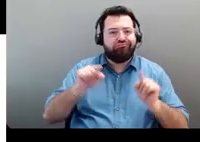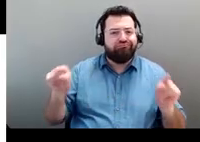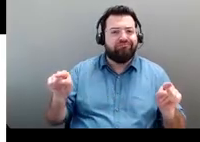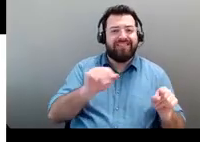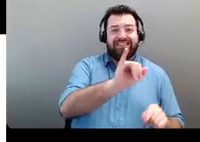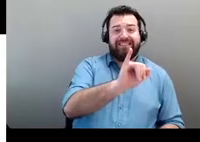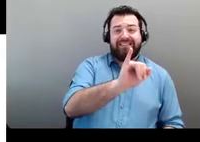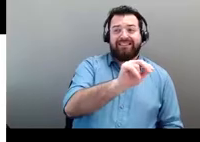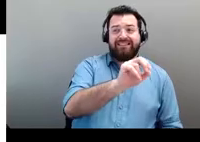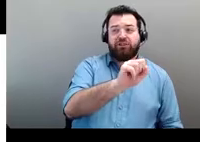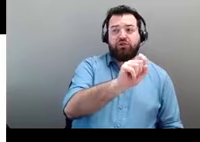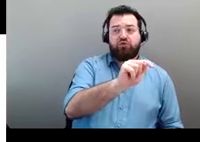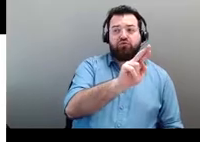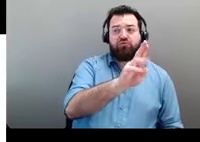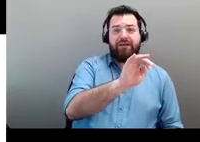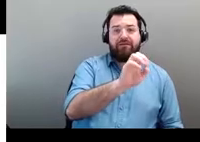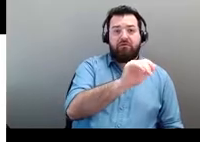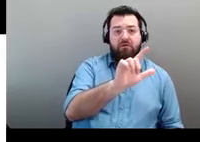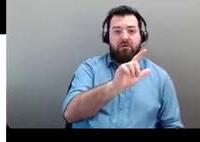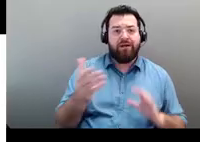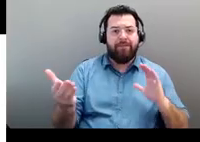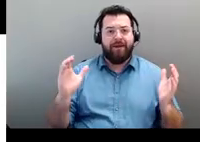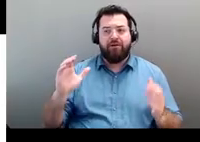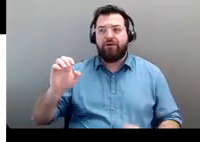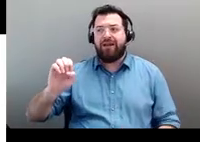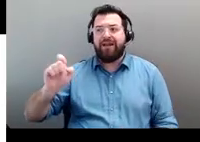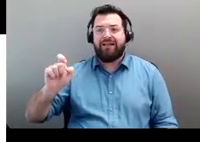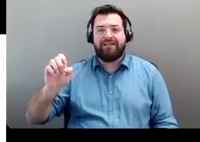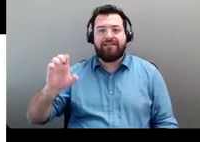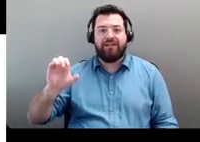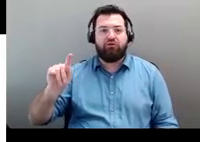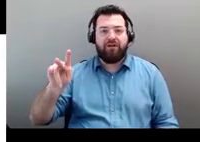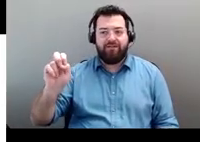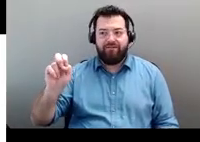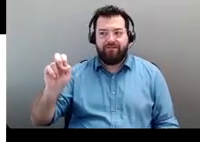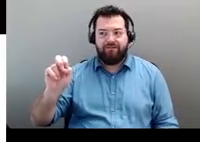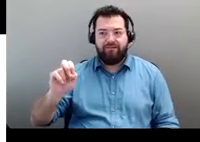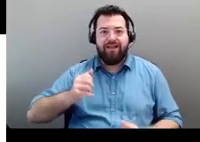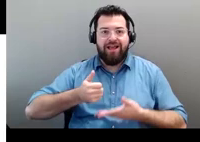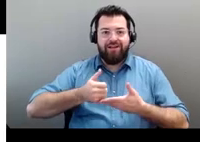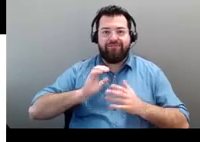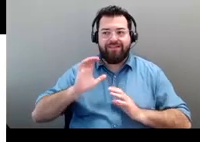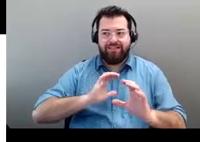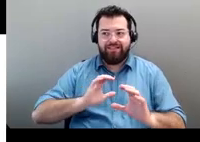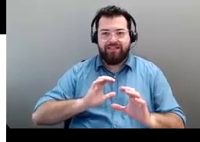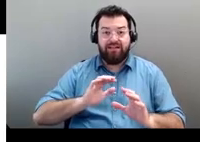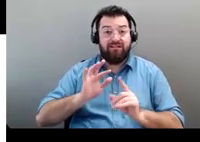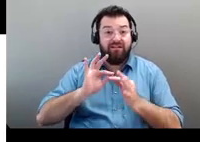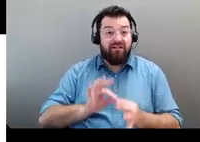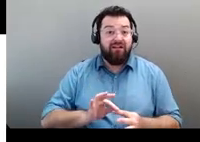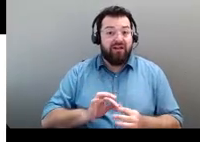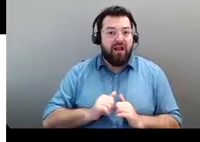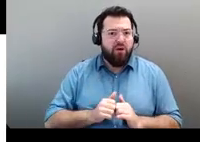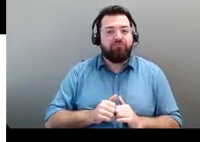help seeking in AI is. What's the difference? And how this ties back to AI literacy is that, well, it's developing knowledge, right?